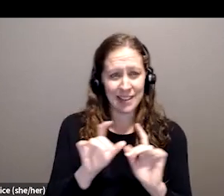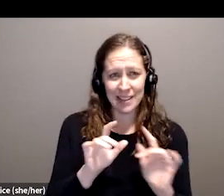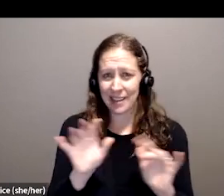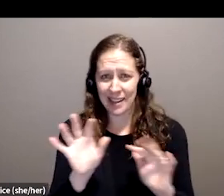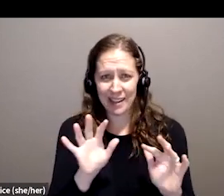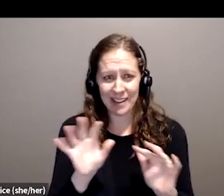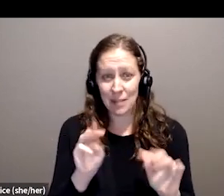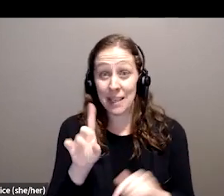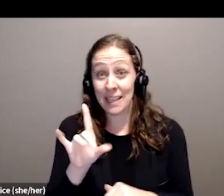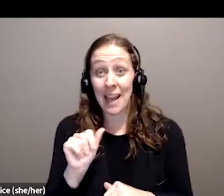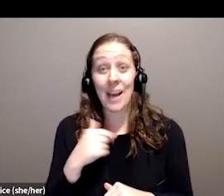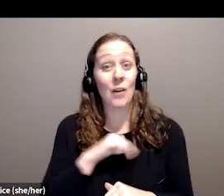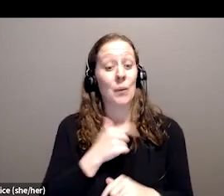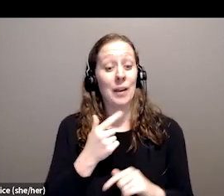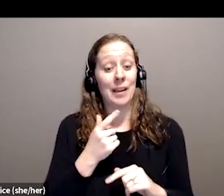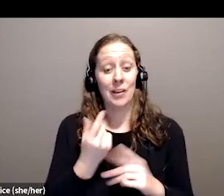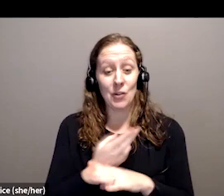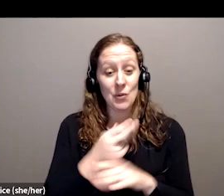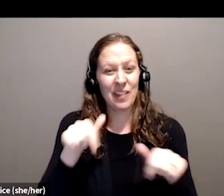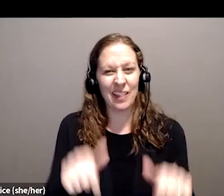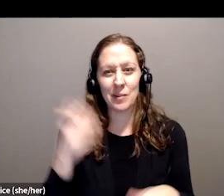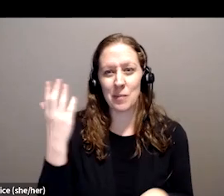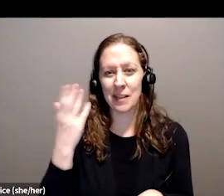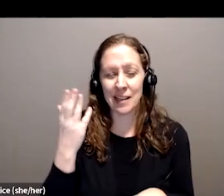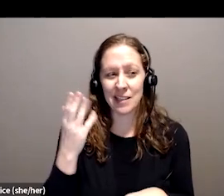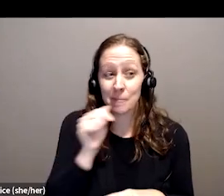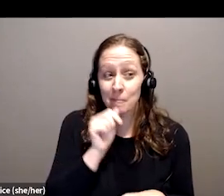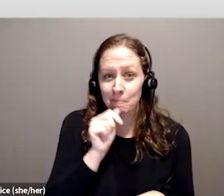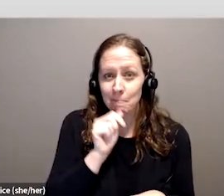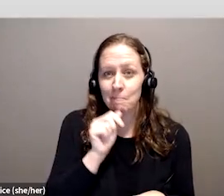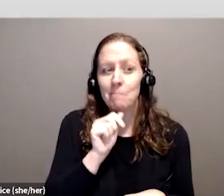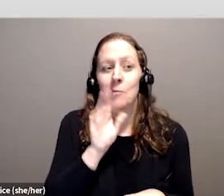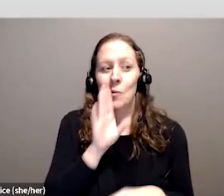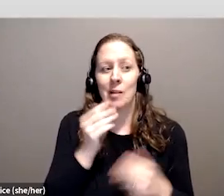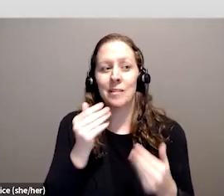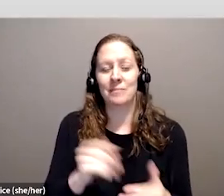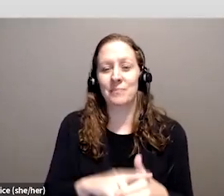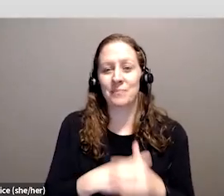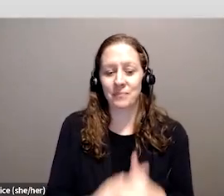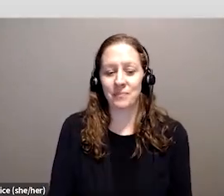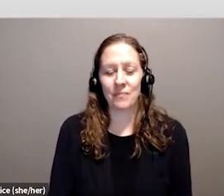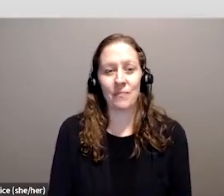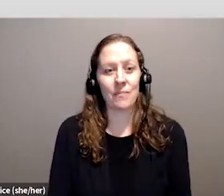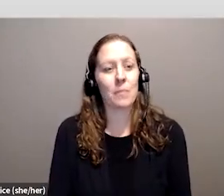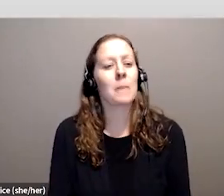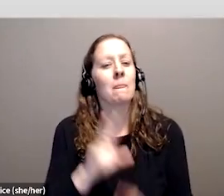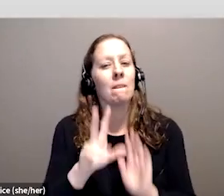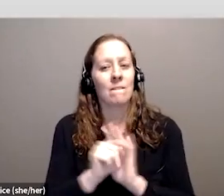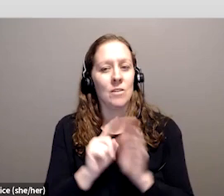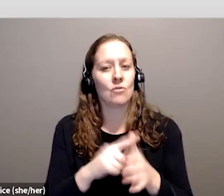plan to use in this presentation. So just bear with us for 1 second and we will get this going. Thank you. And I'll start the video